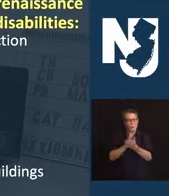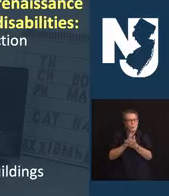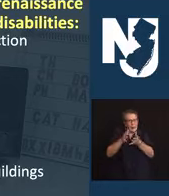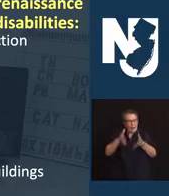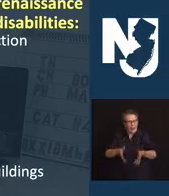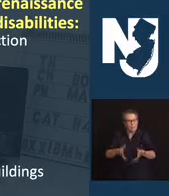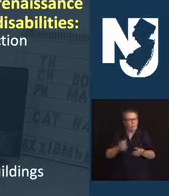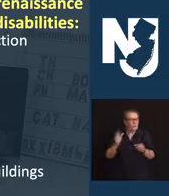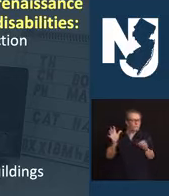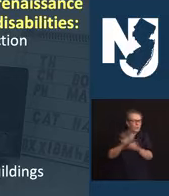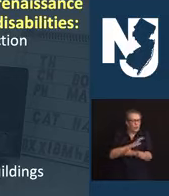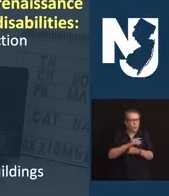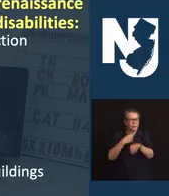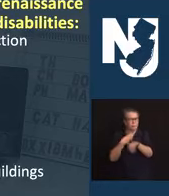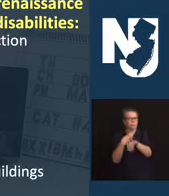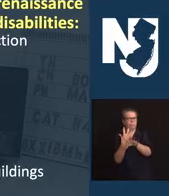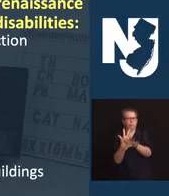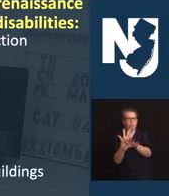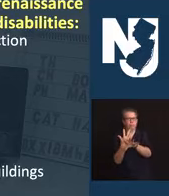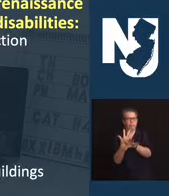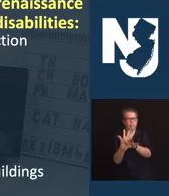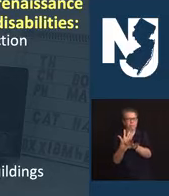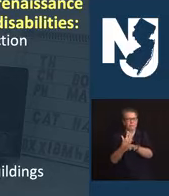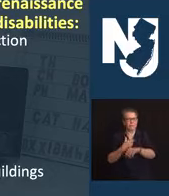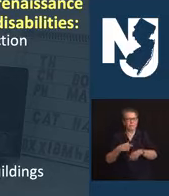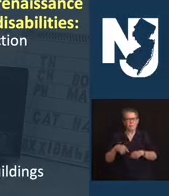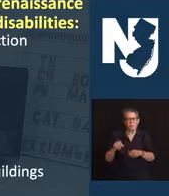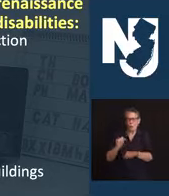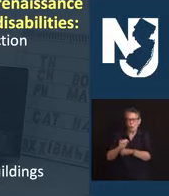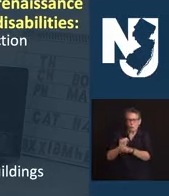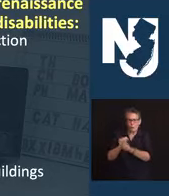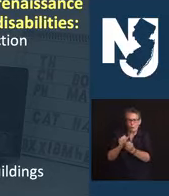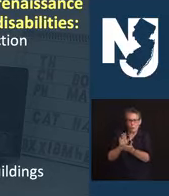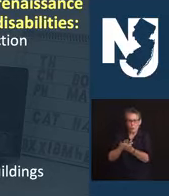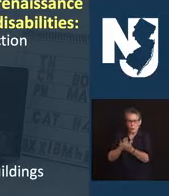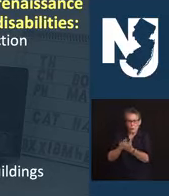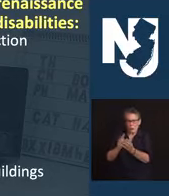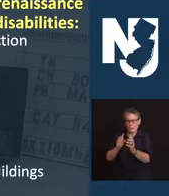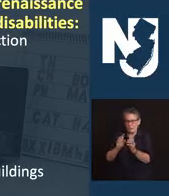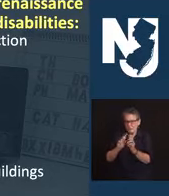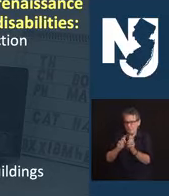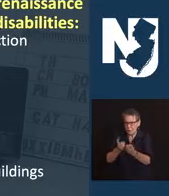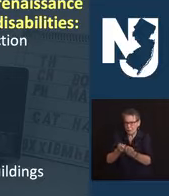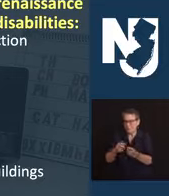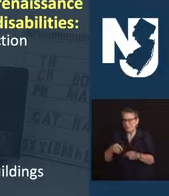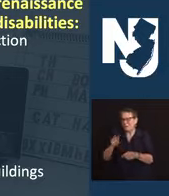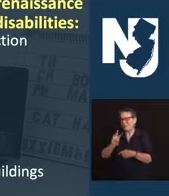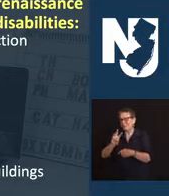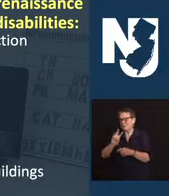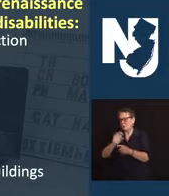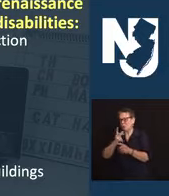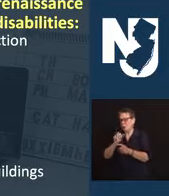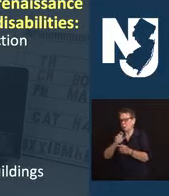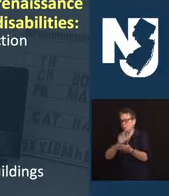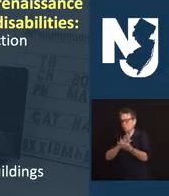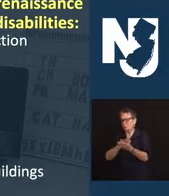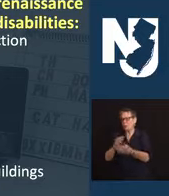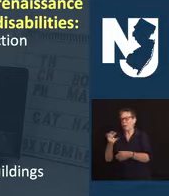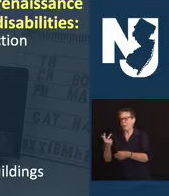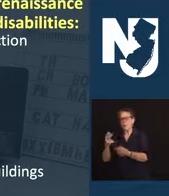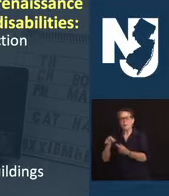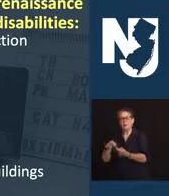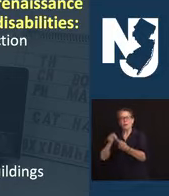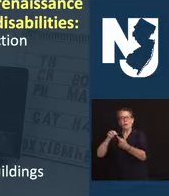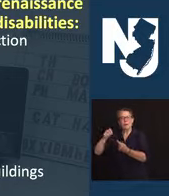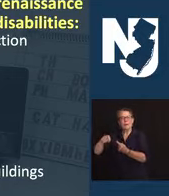includes 6 charter schools and 3 serving students with special needs. And we need to work